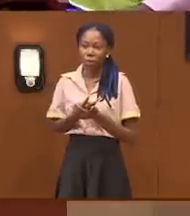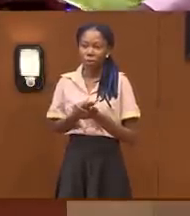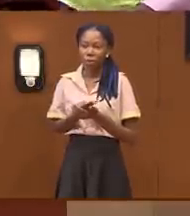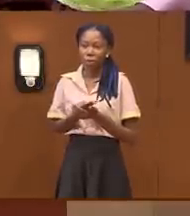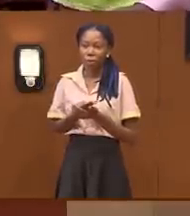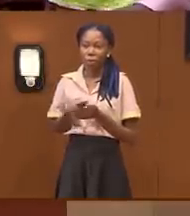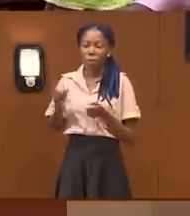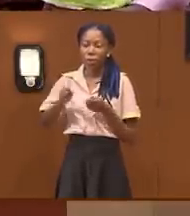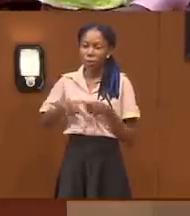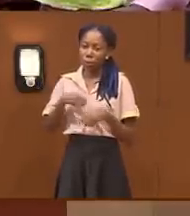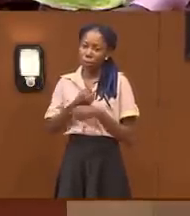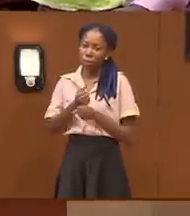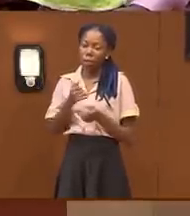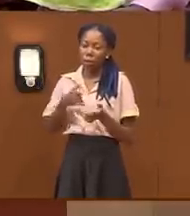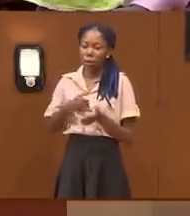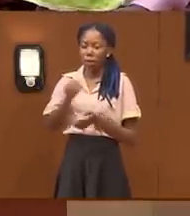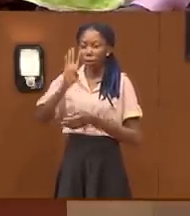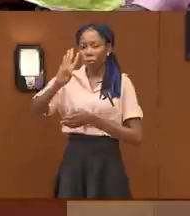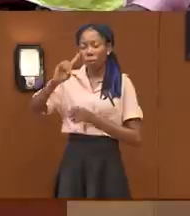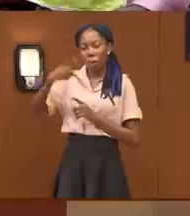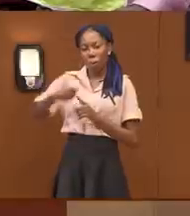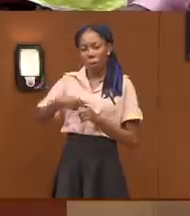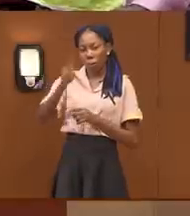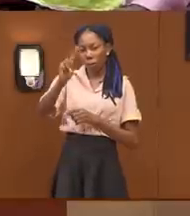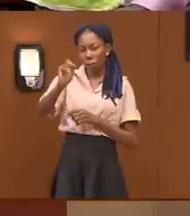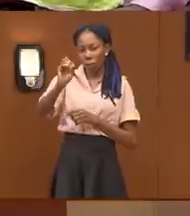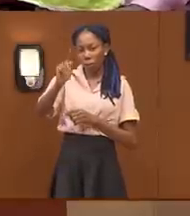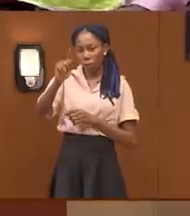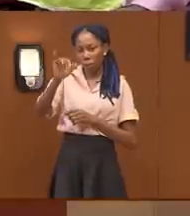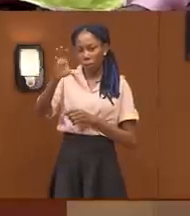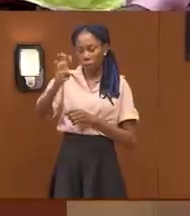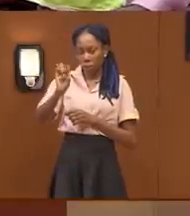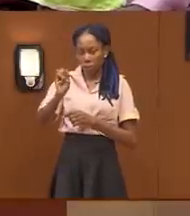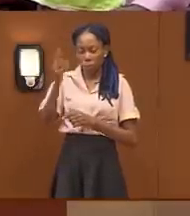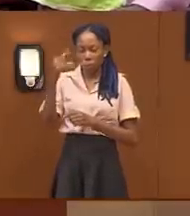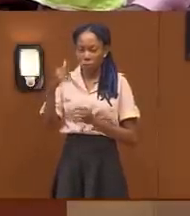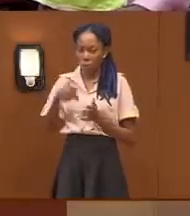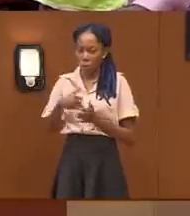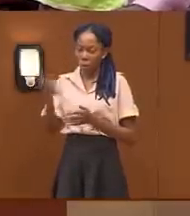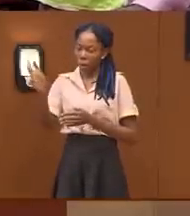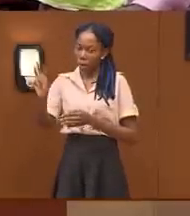make it that 4 months. I know I maintain that 4 months.